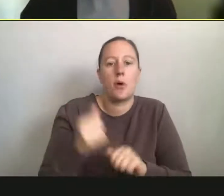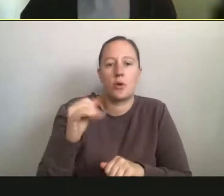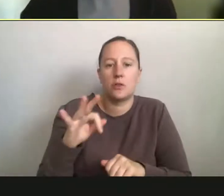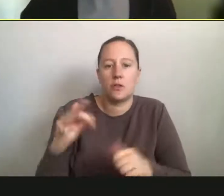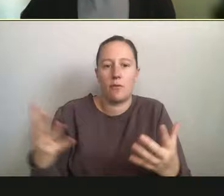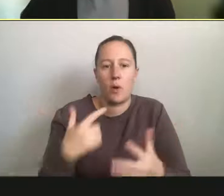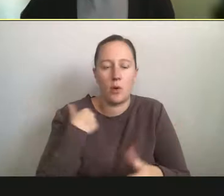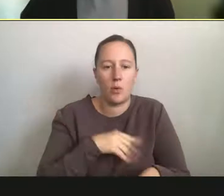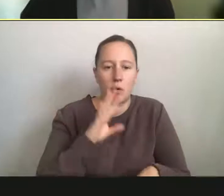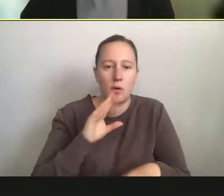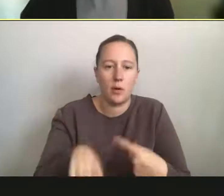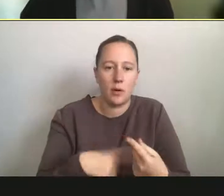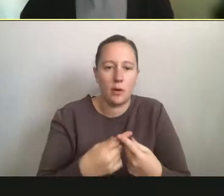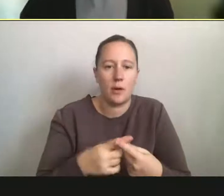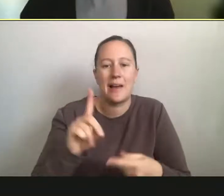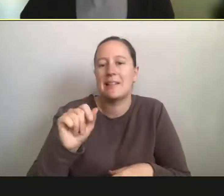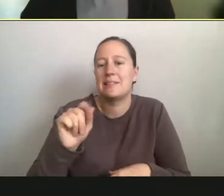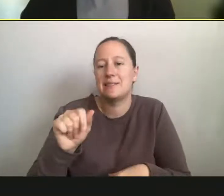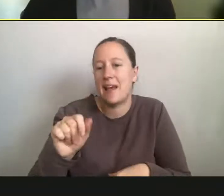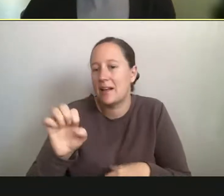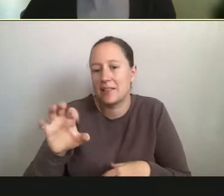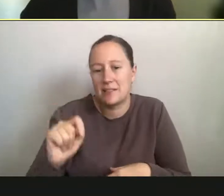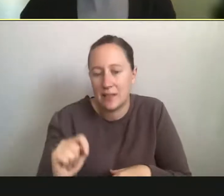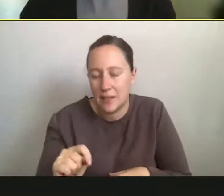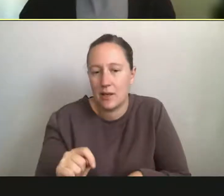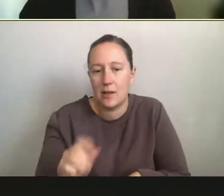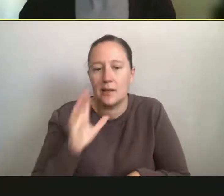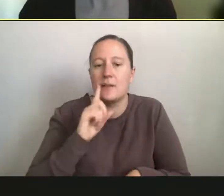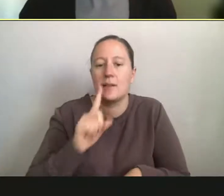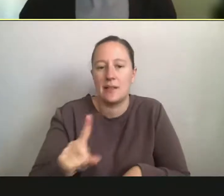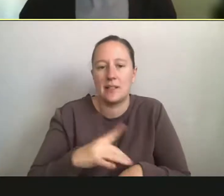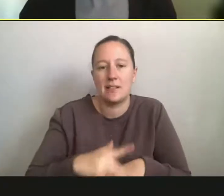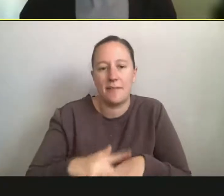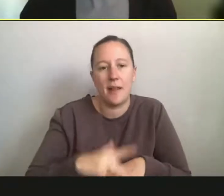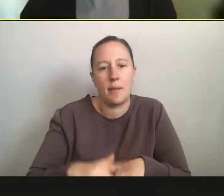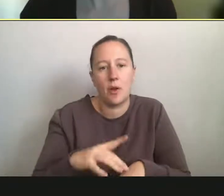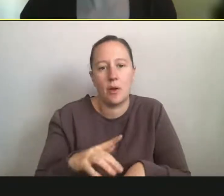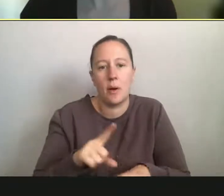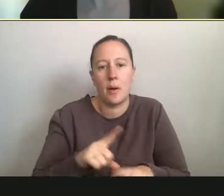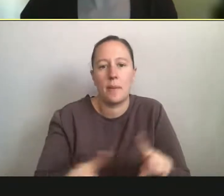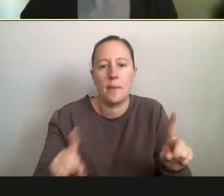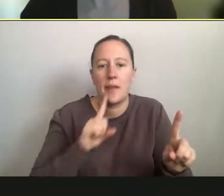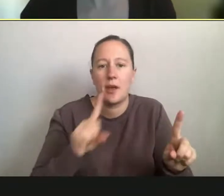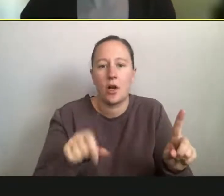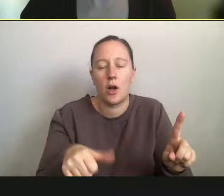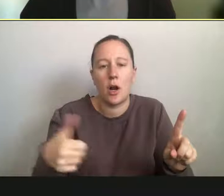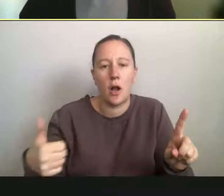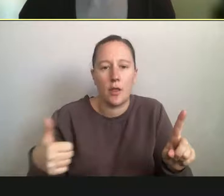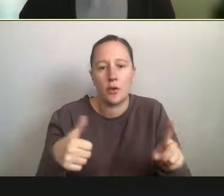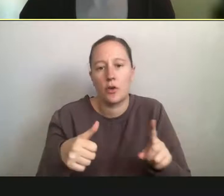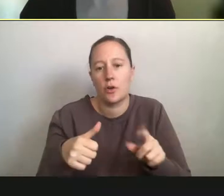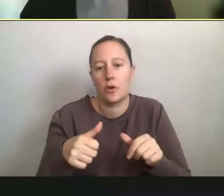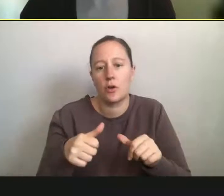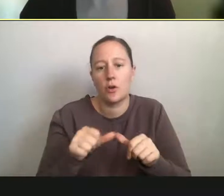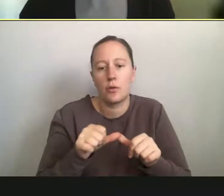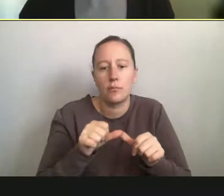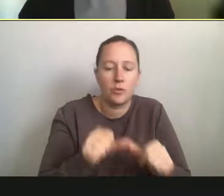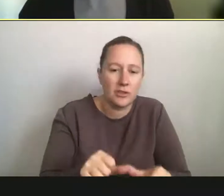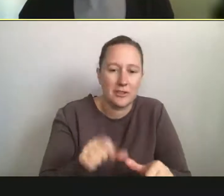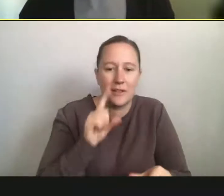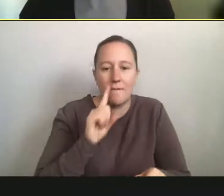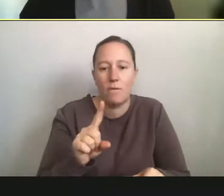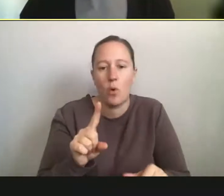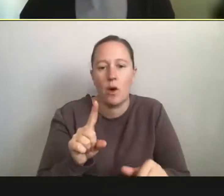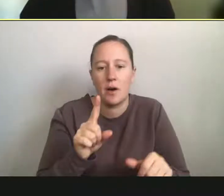about here, would likely be a data set that is available. But there are also persistent identifiers for individuals and many